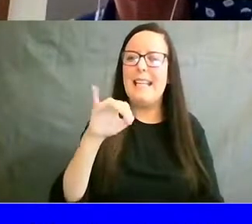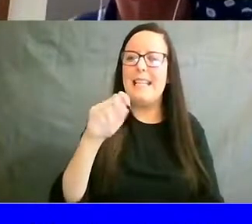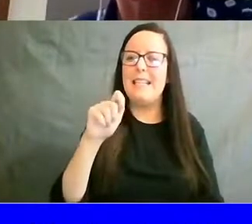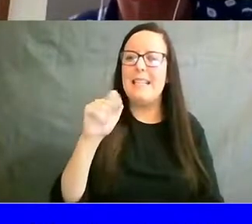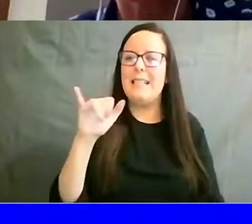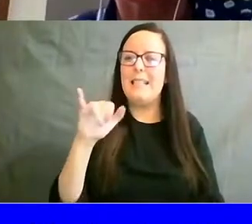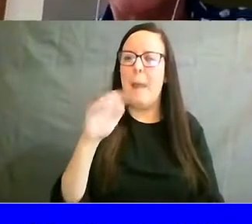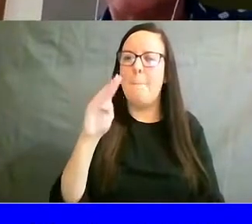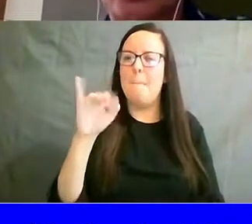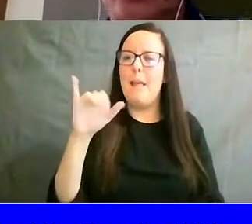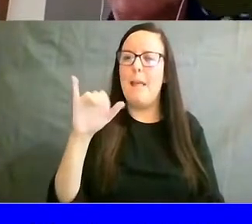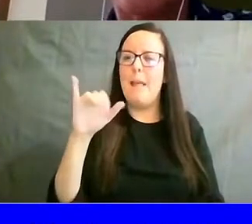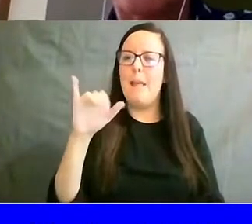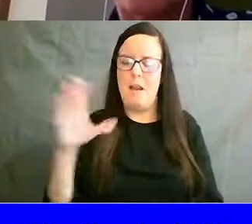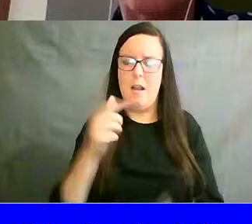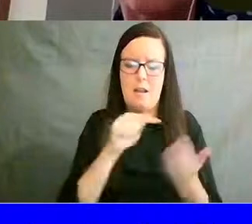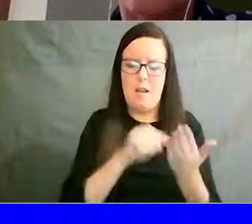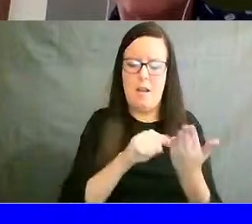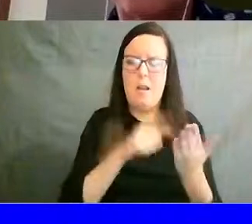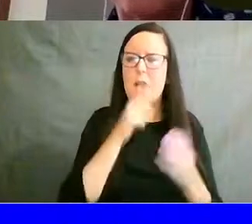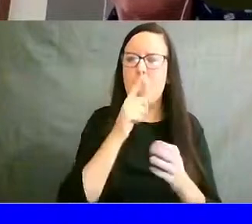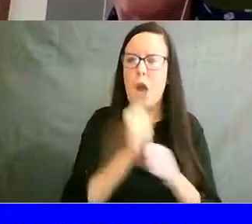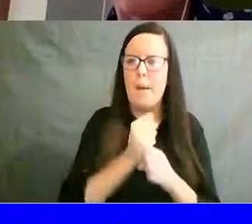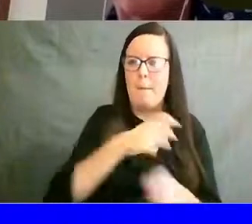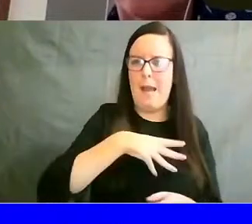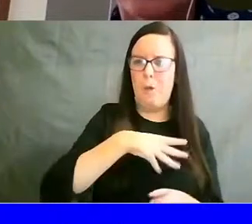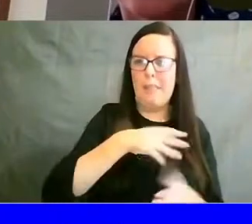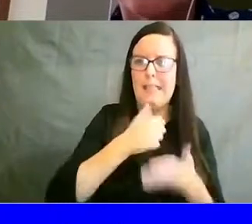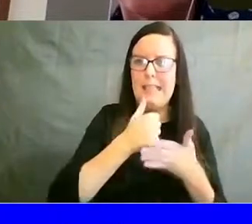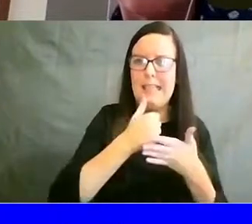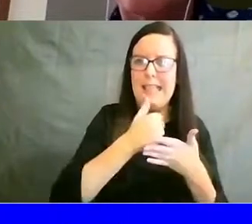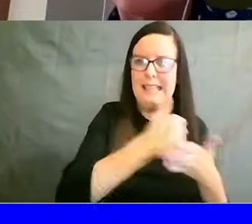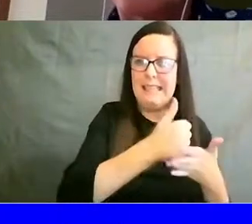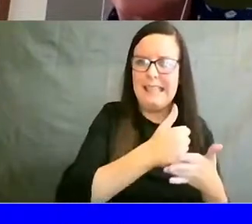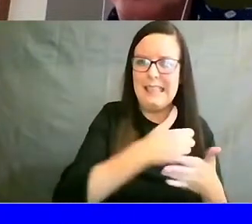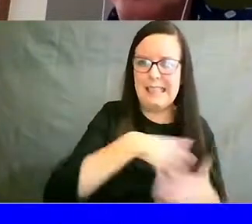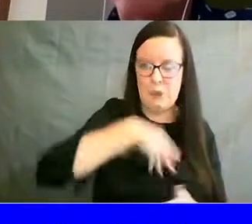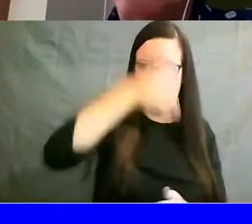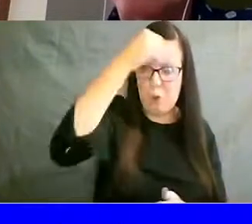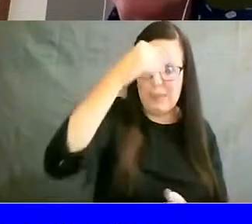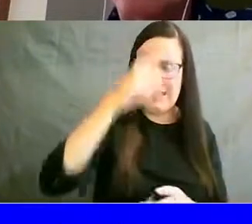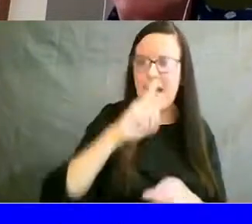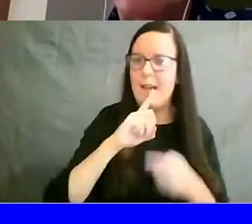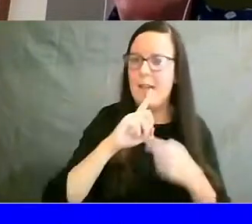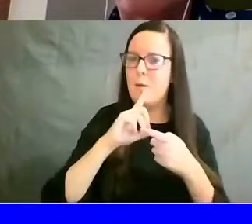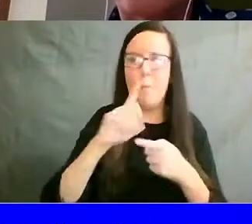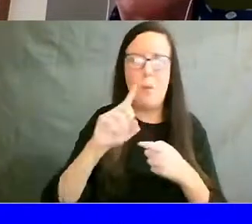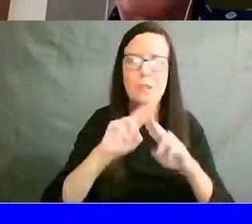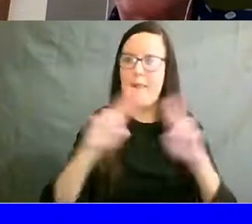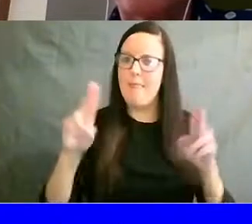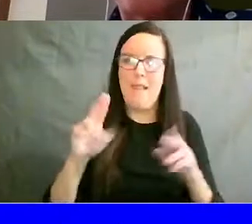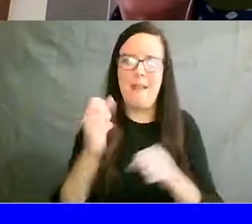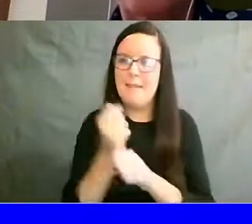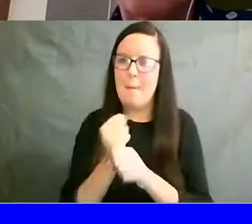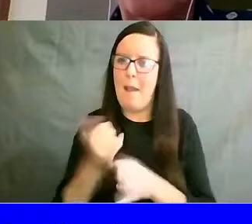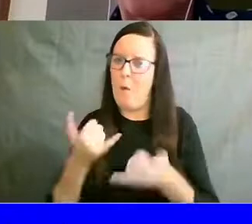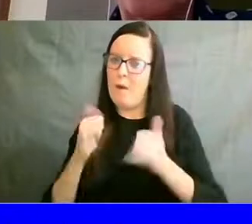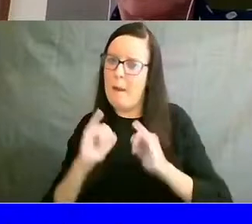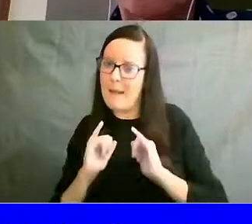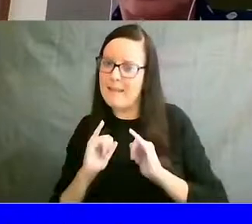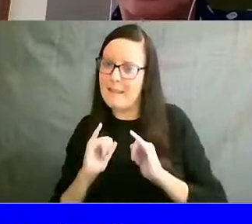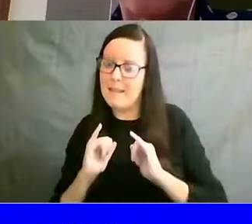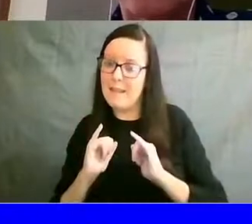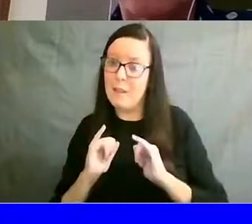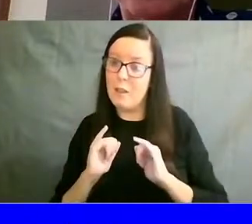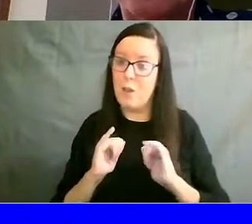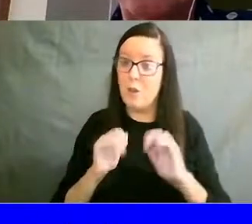doesn't seem to clearly set out issues around capacity. And Jackie wonders, could the proposed definitions